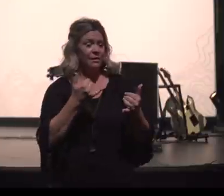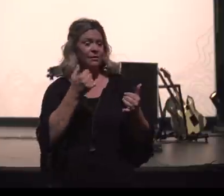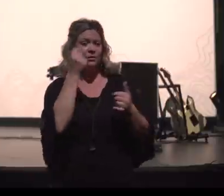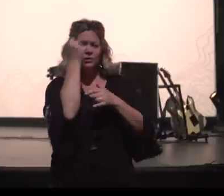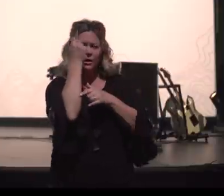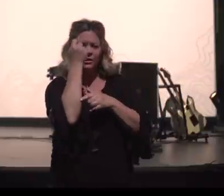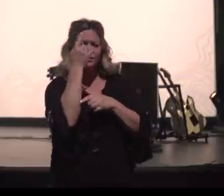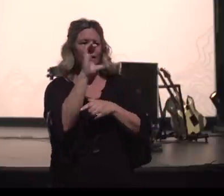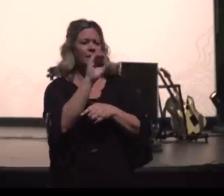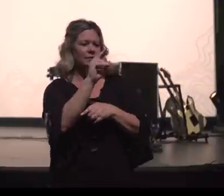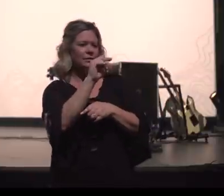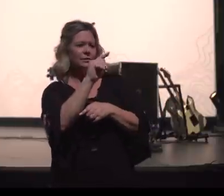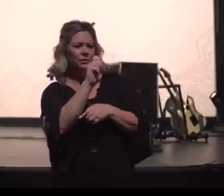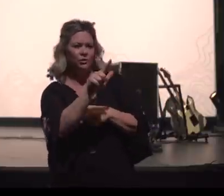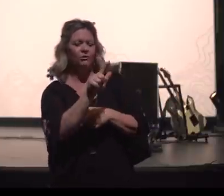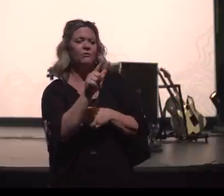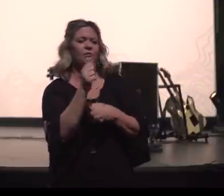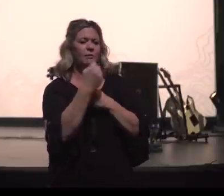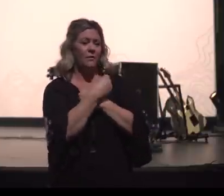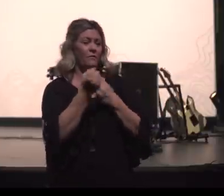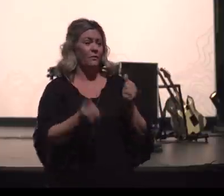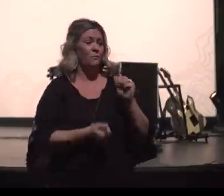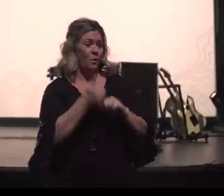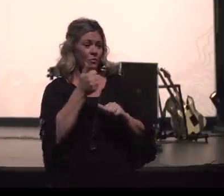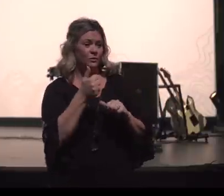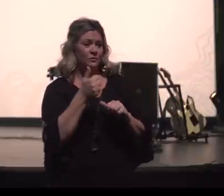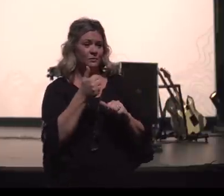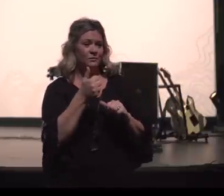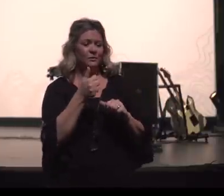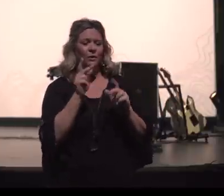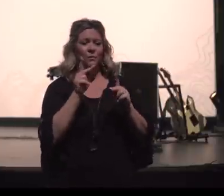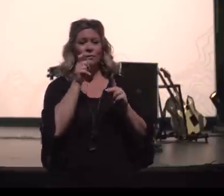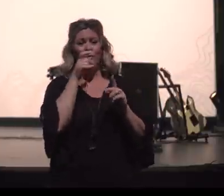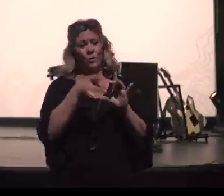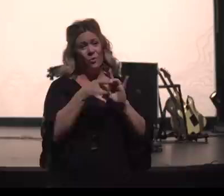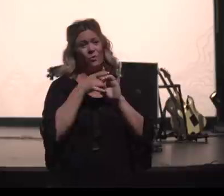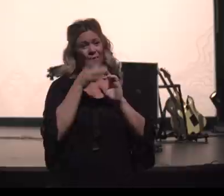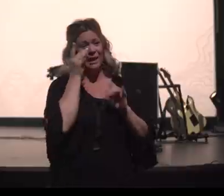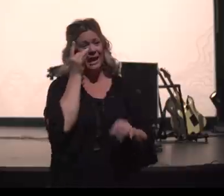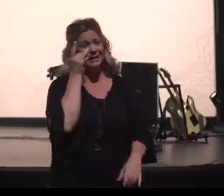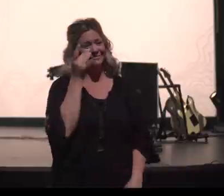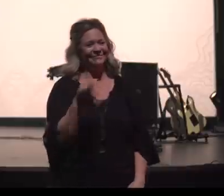understand conditional love the most are those of you that own a cat.